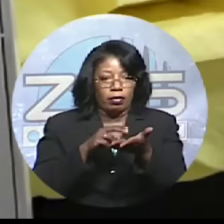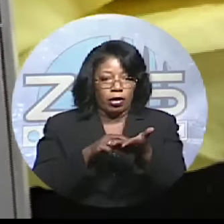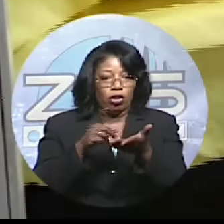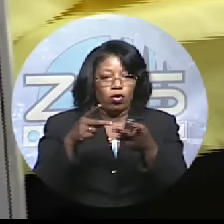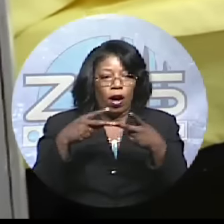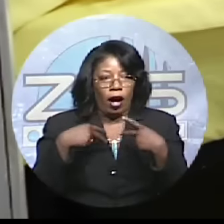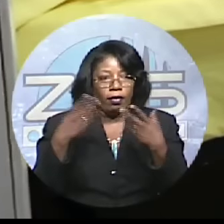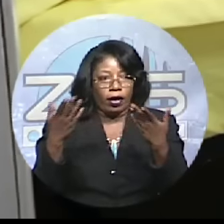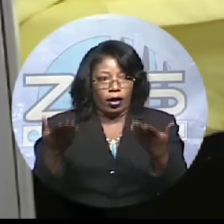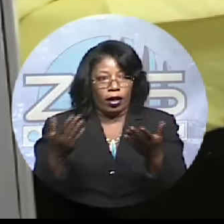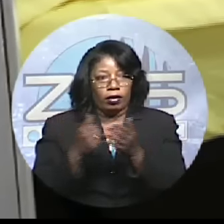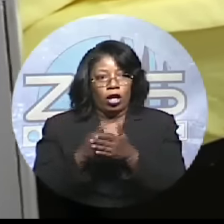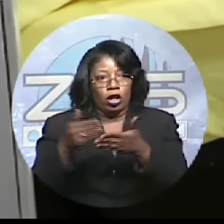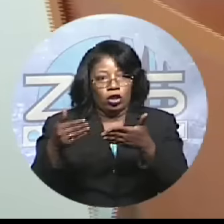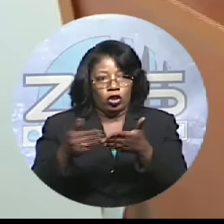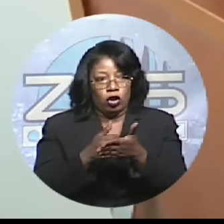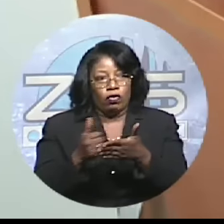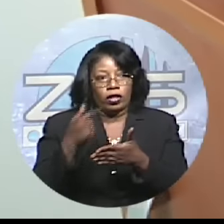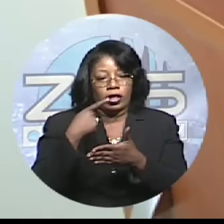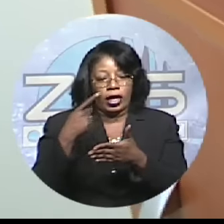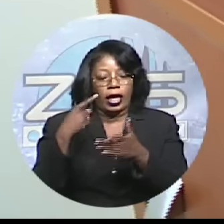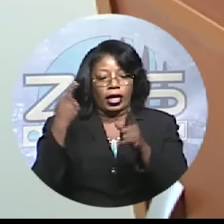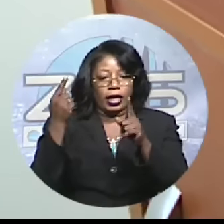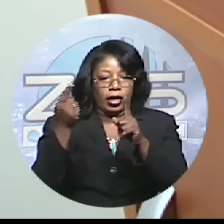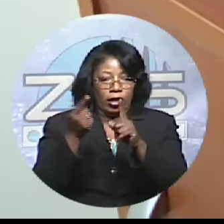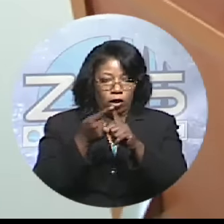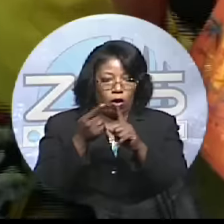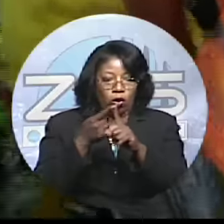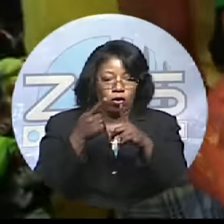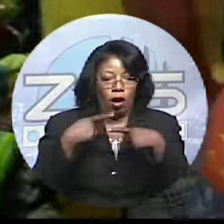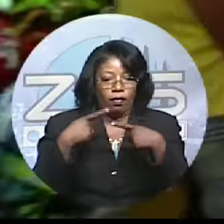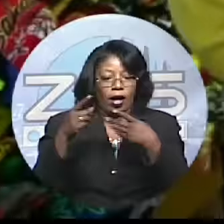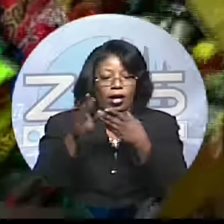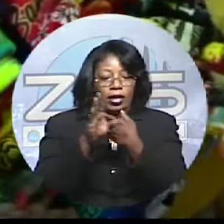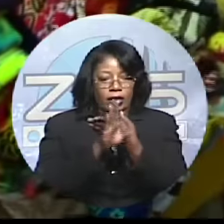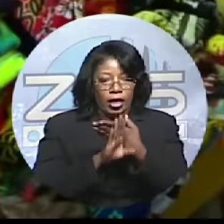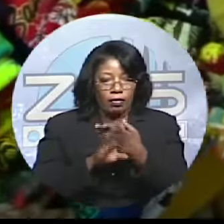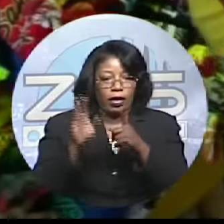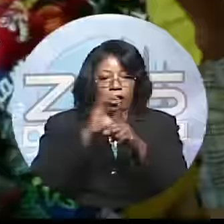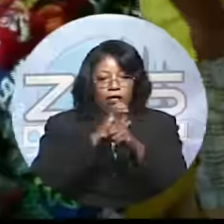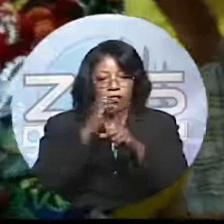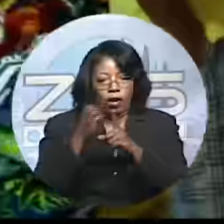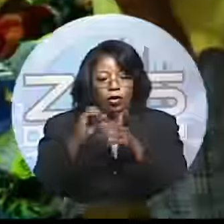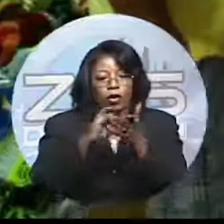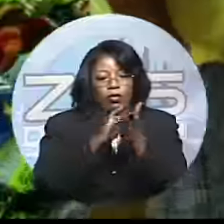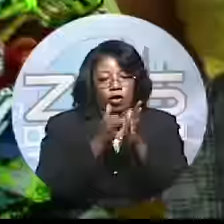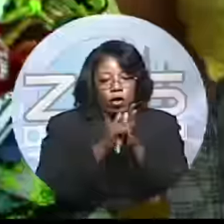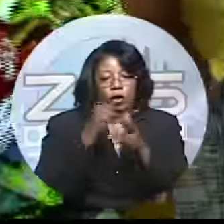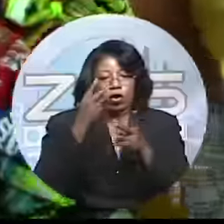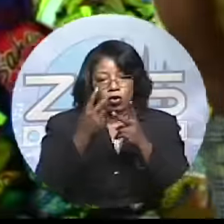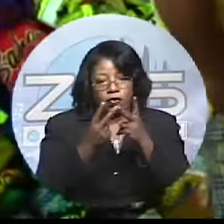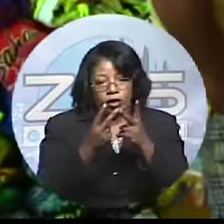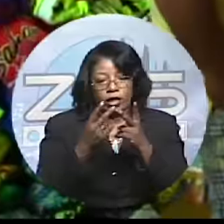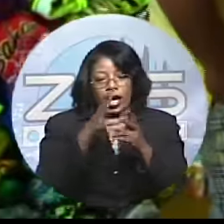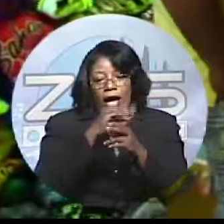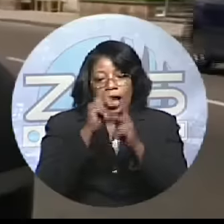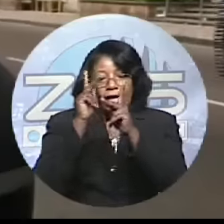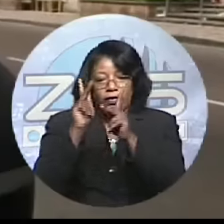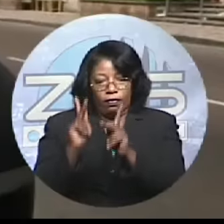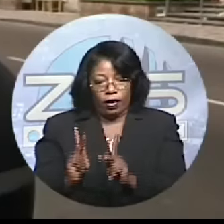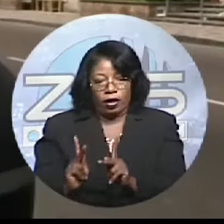With the new facility, officials say they aim to create a safer environment for the people who visit and the vendors who spend their days at the